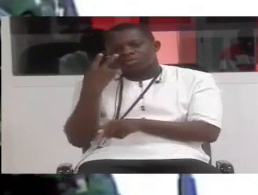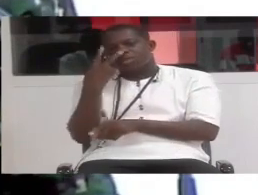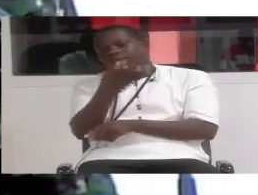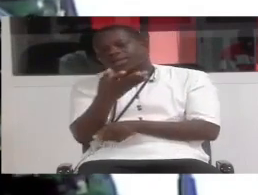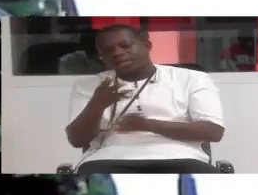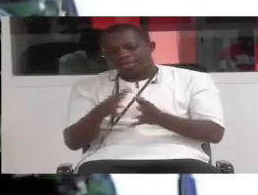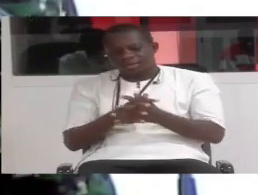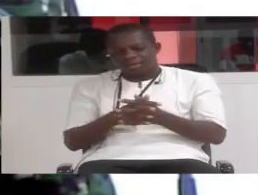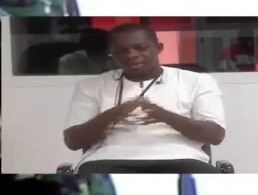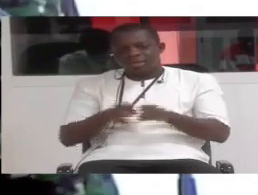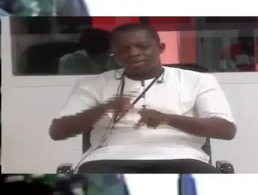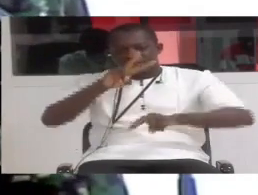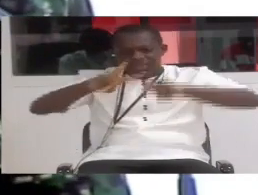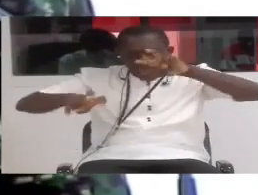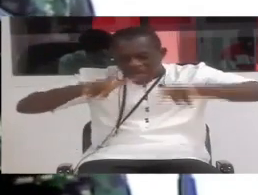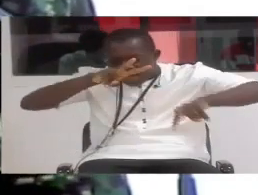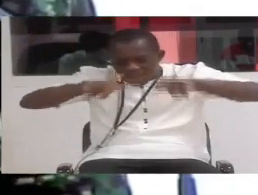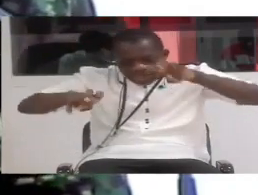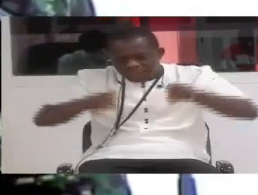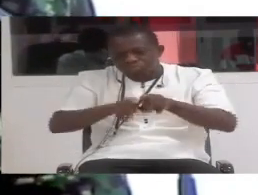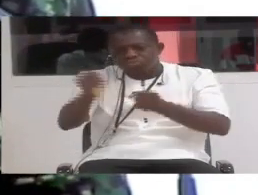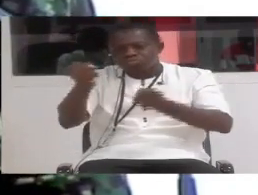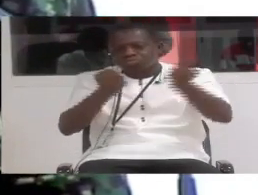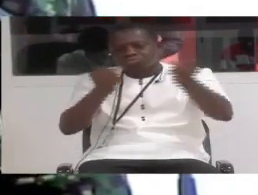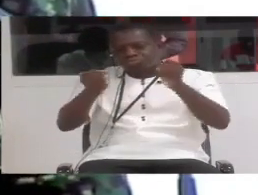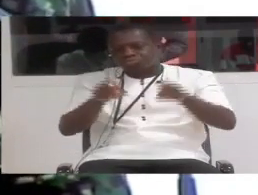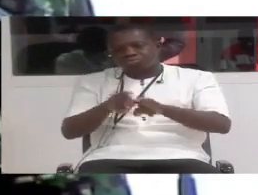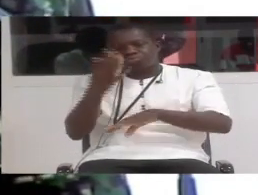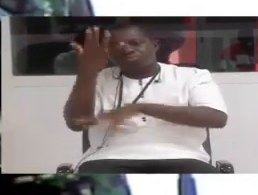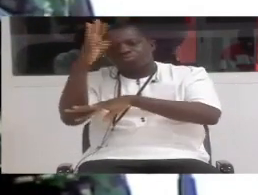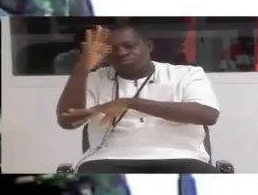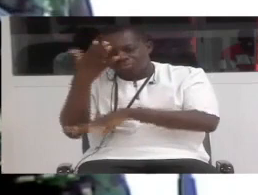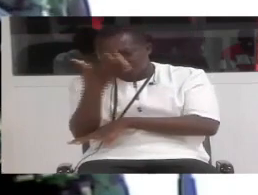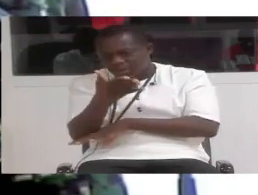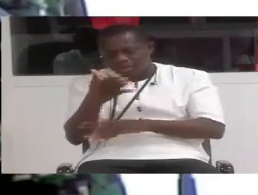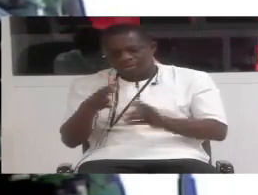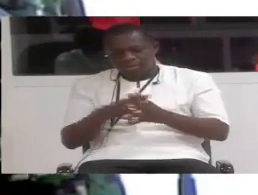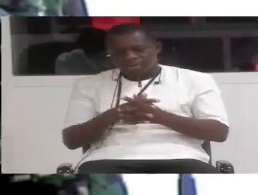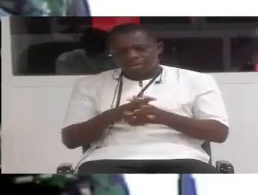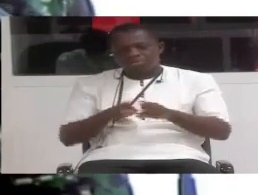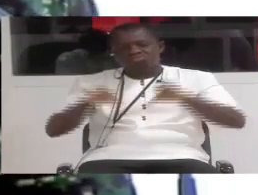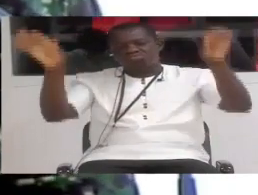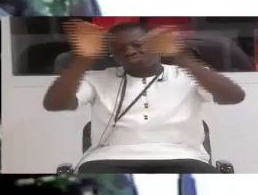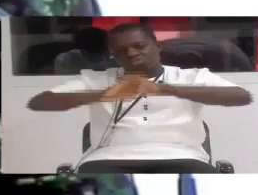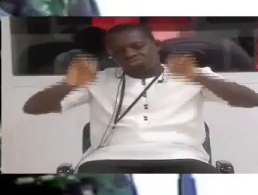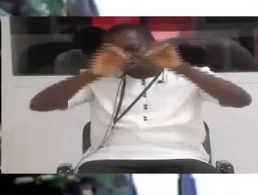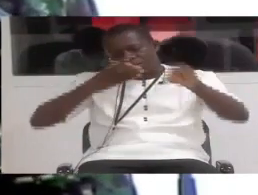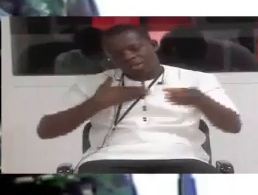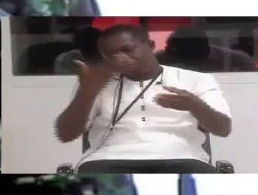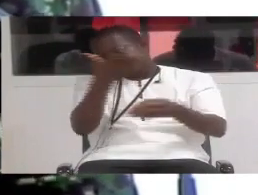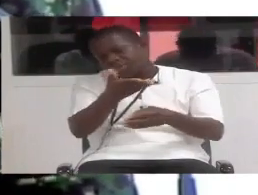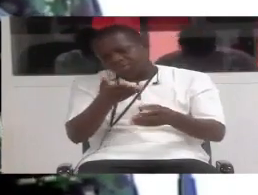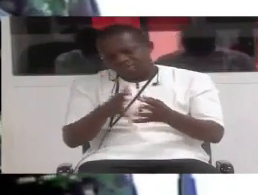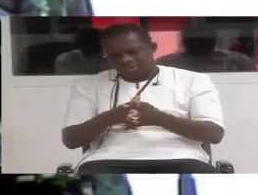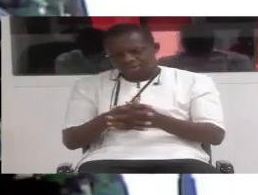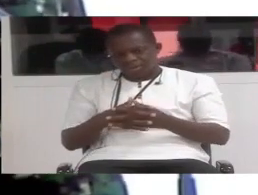Sajon lañ saxu ngoñ yoy yep. So we searched those bags of hay. Way dara nekut fa won. But we found